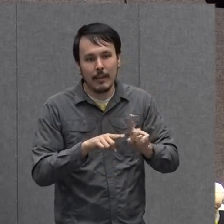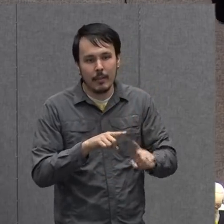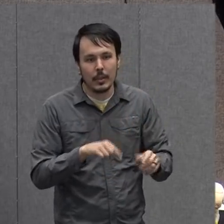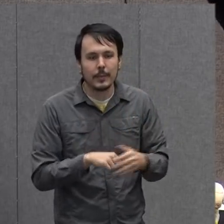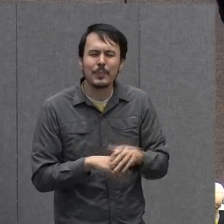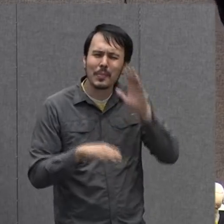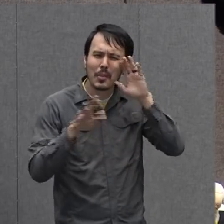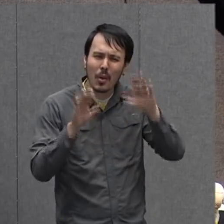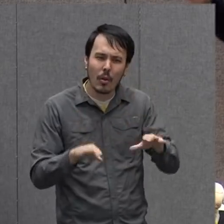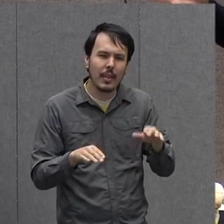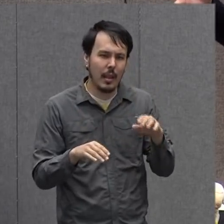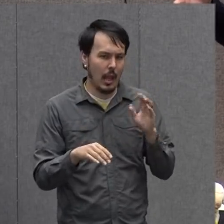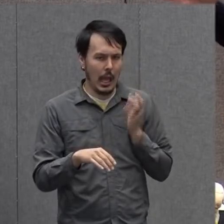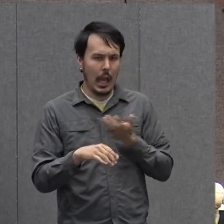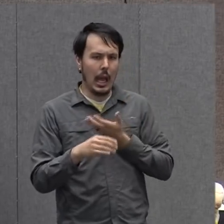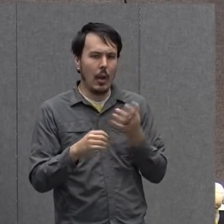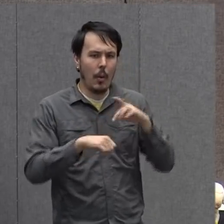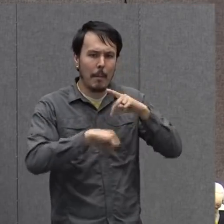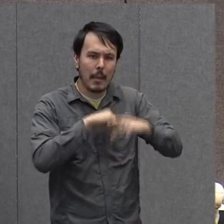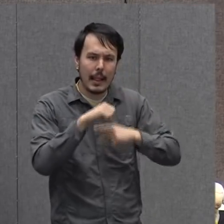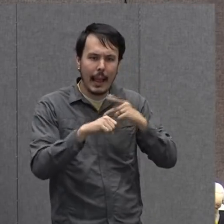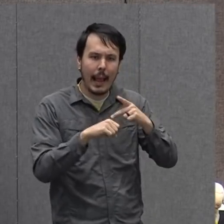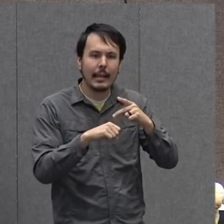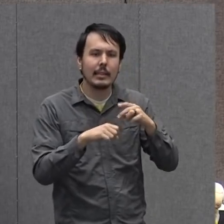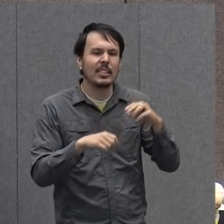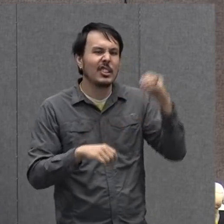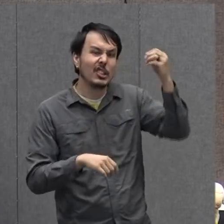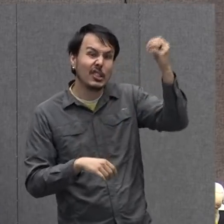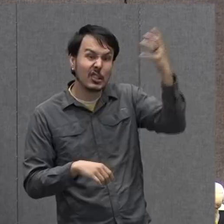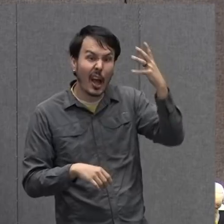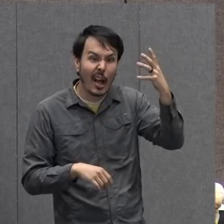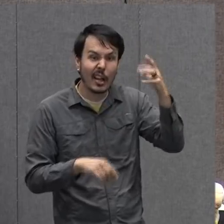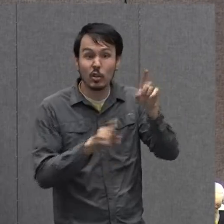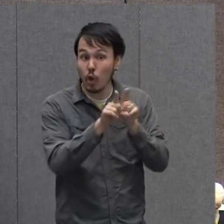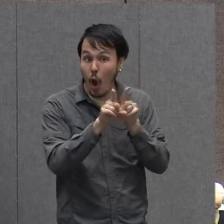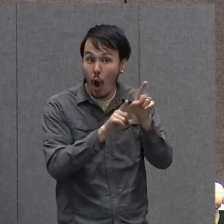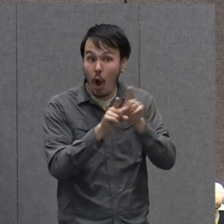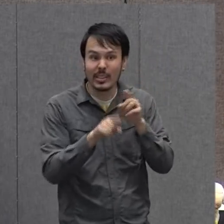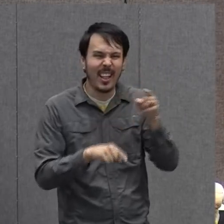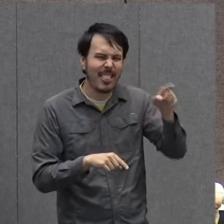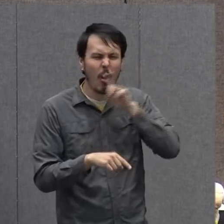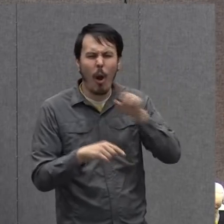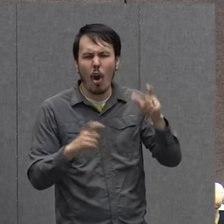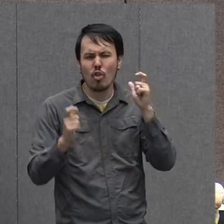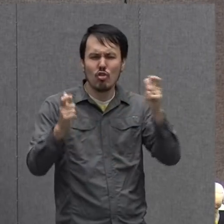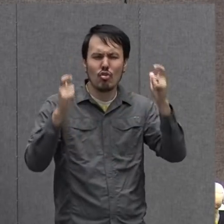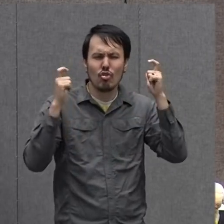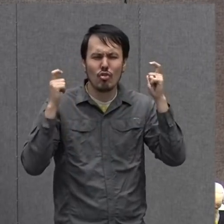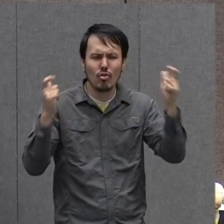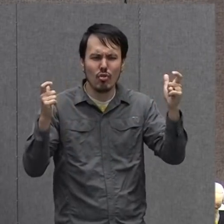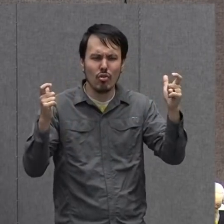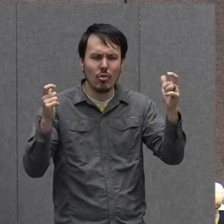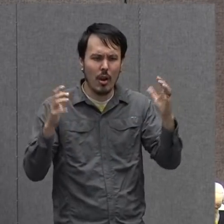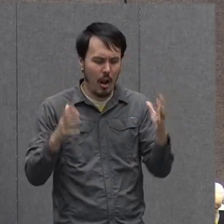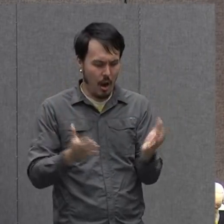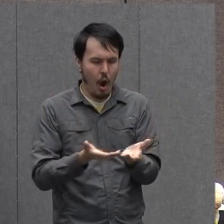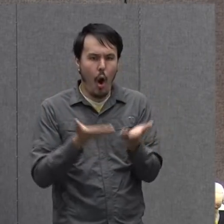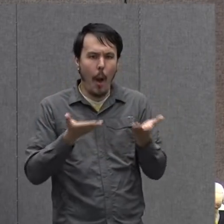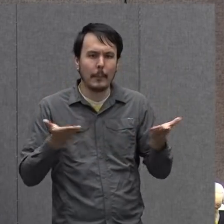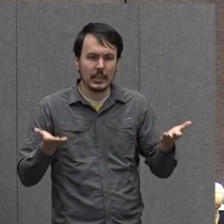How about, what is gravity? We know it's a force. I'm going to talk more about that, but what does that mean? Is gravity the